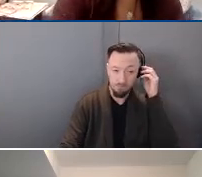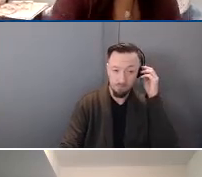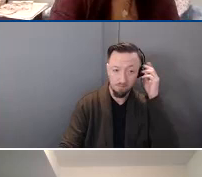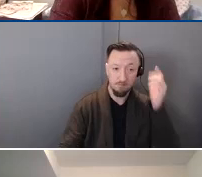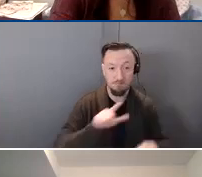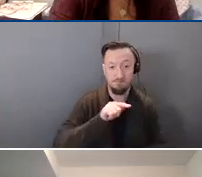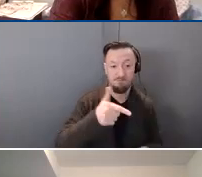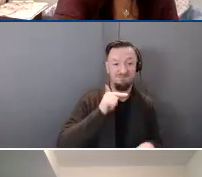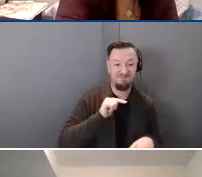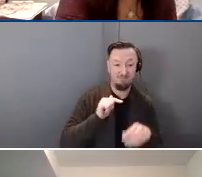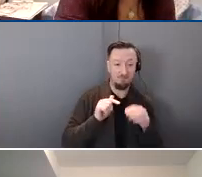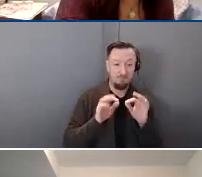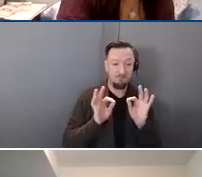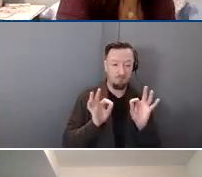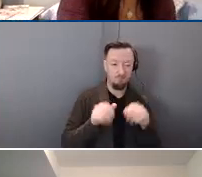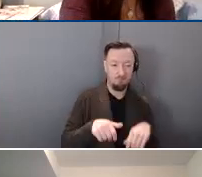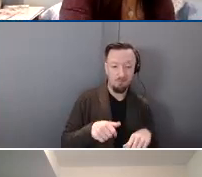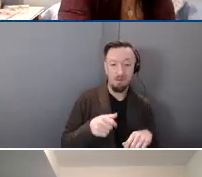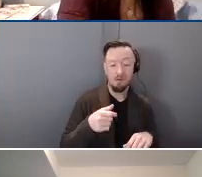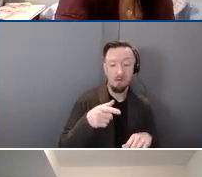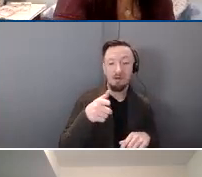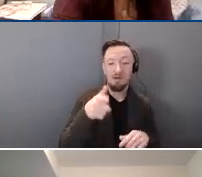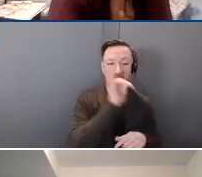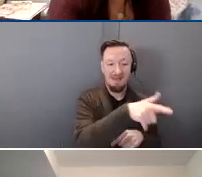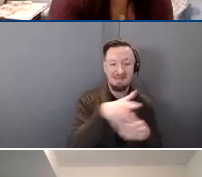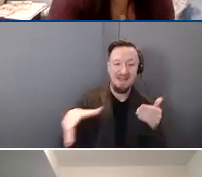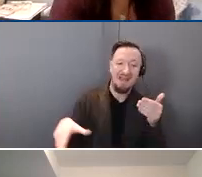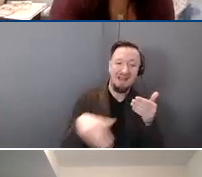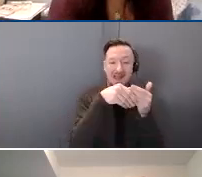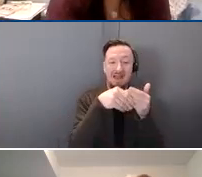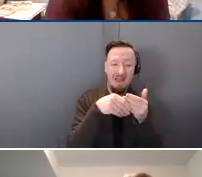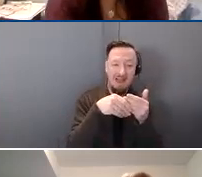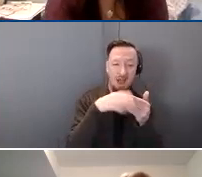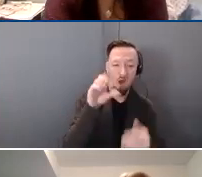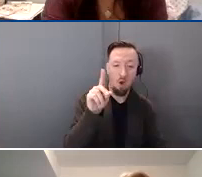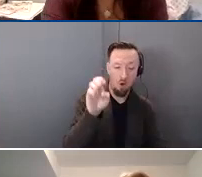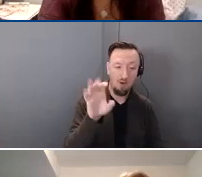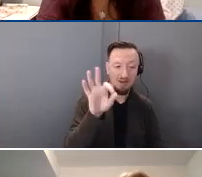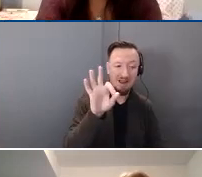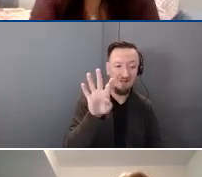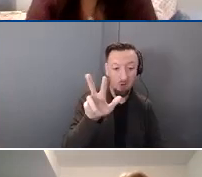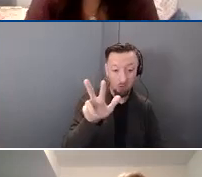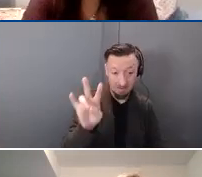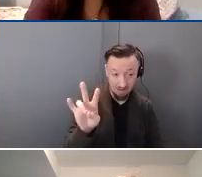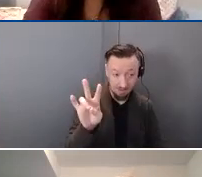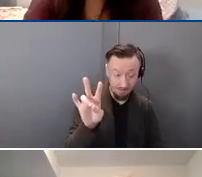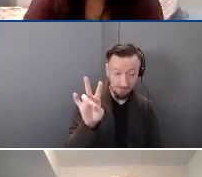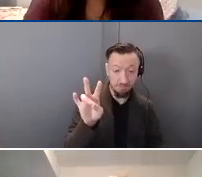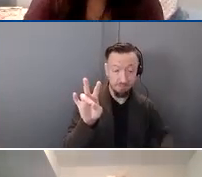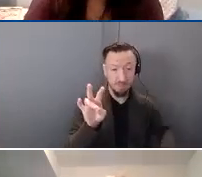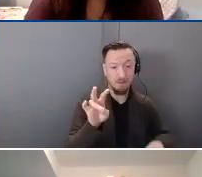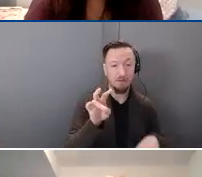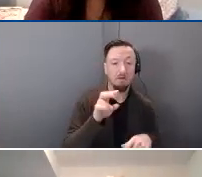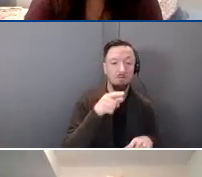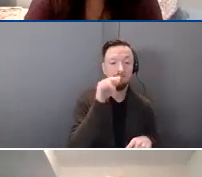Okay, so this is an add-on code, and this is for the chronic care management services, so 99437. And this